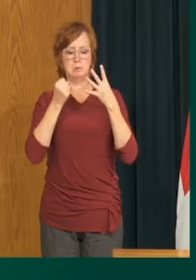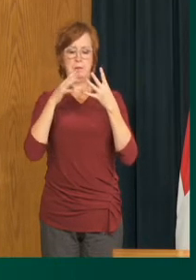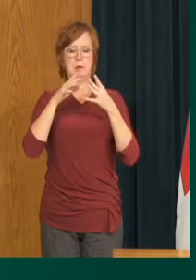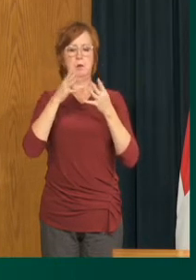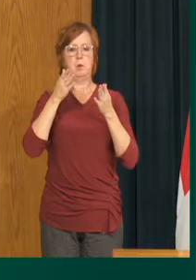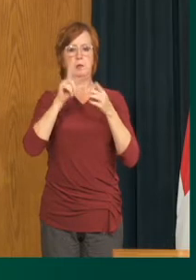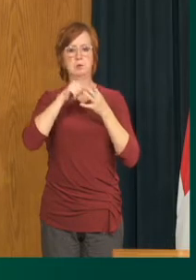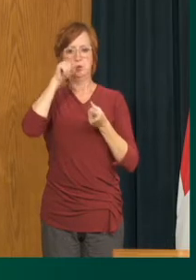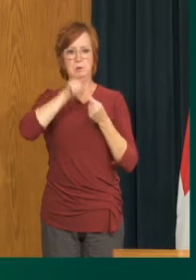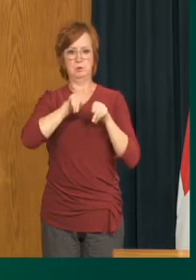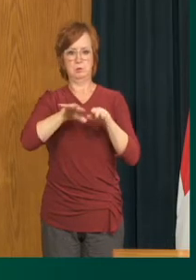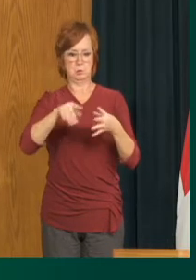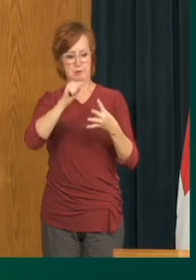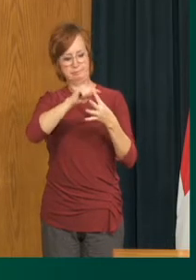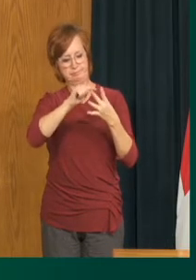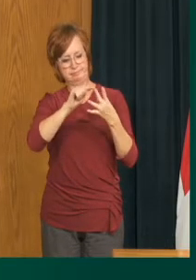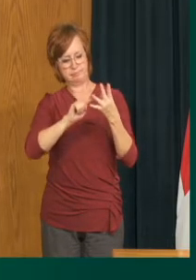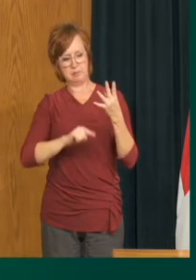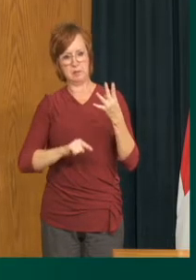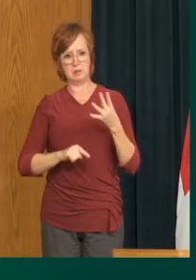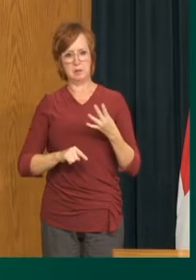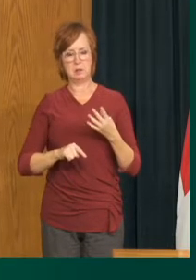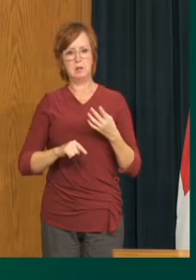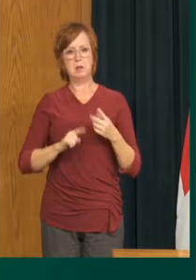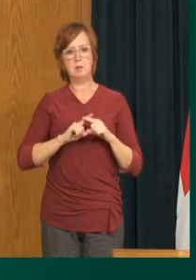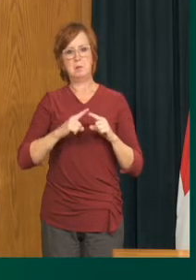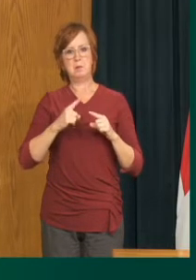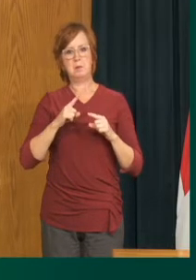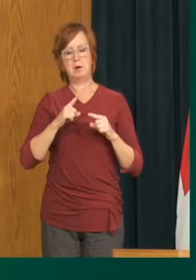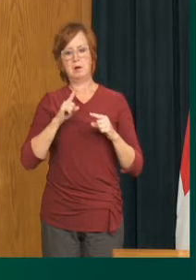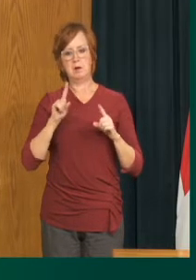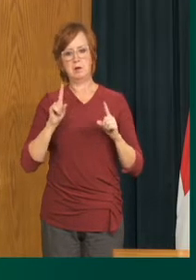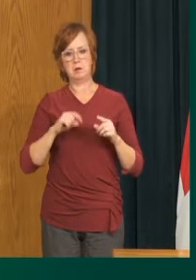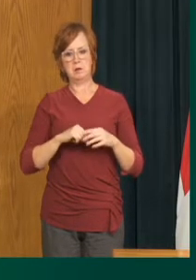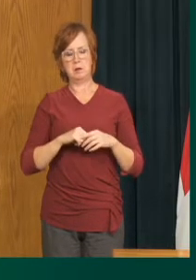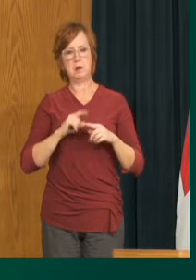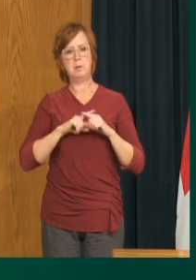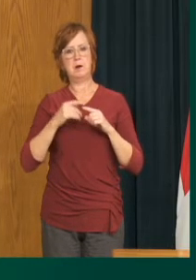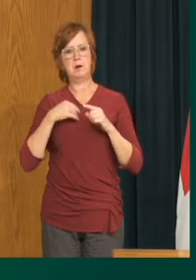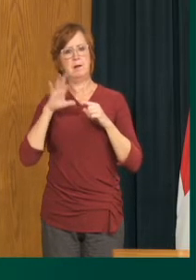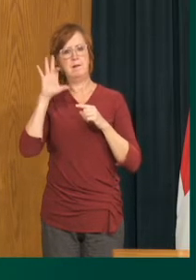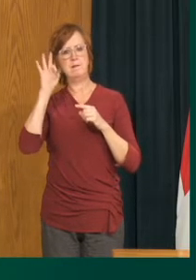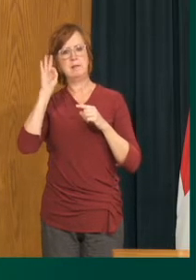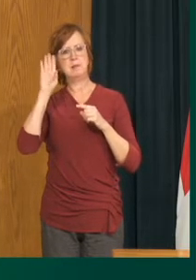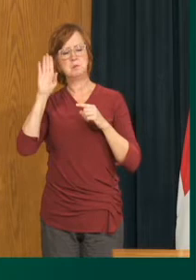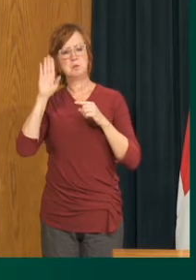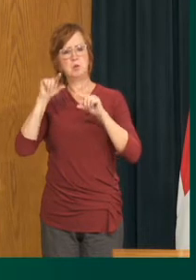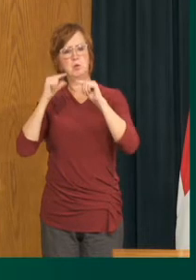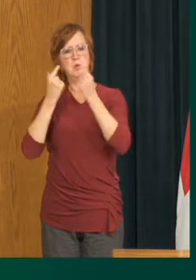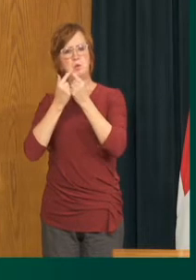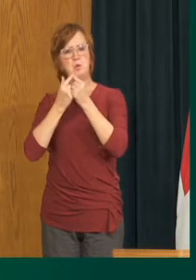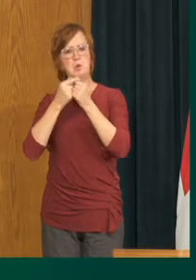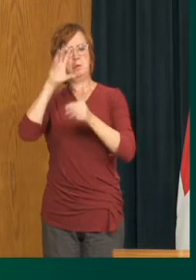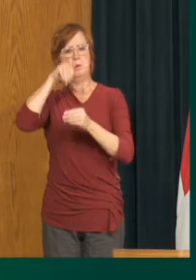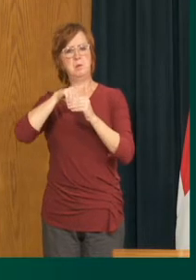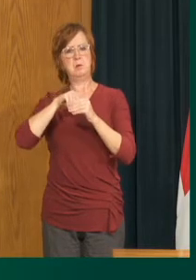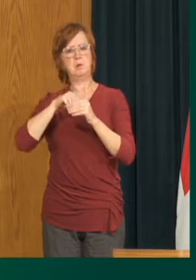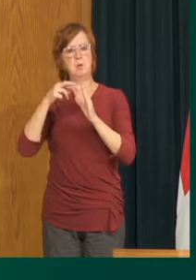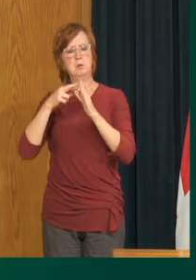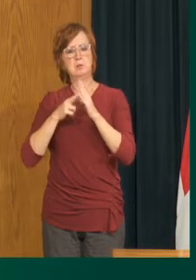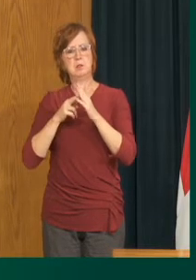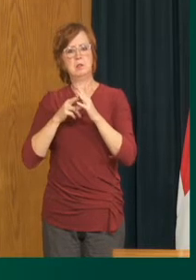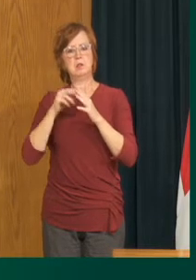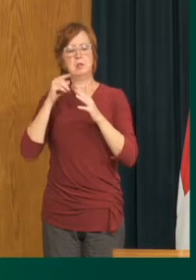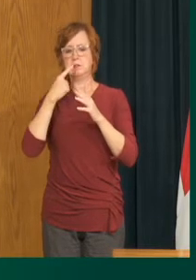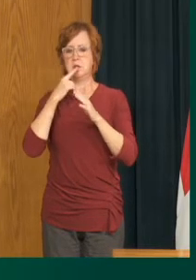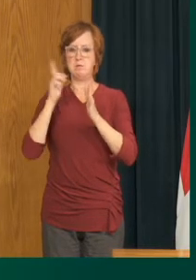spread. However, right now there's an anti-mask or a No Mask Saskatchewan Facebook group with 2,600 people. Given that